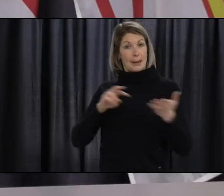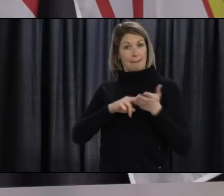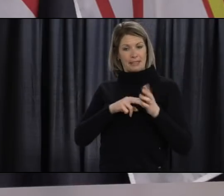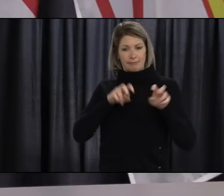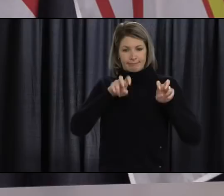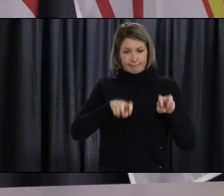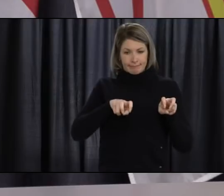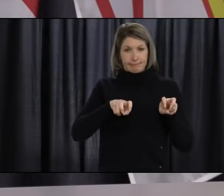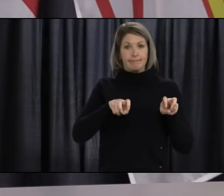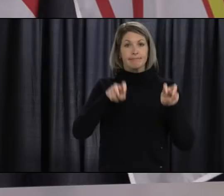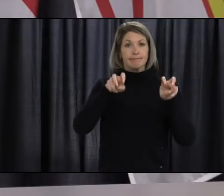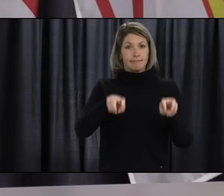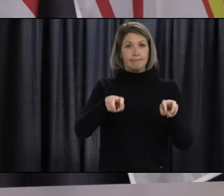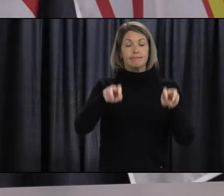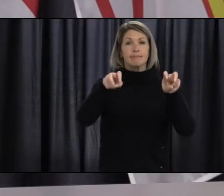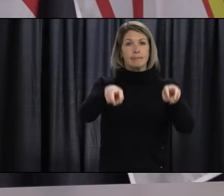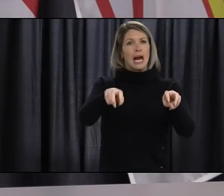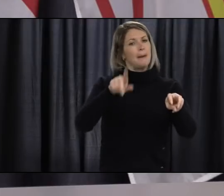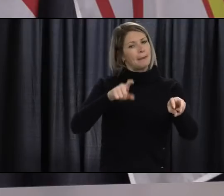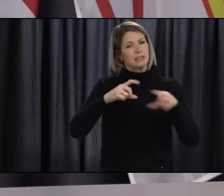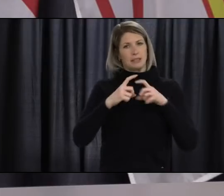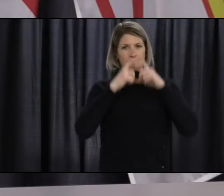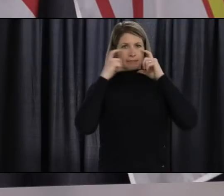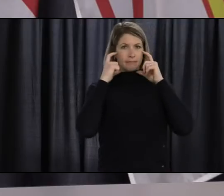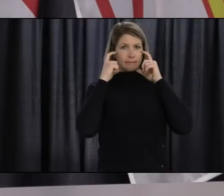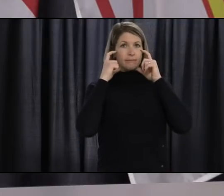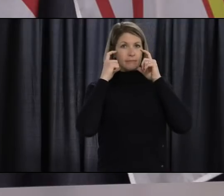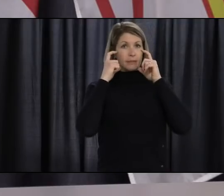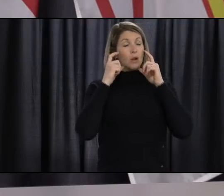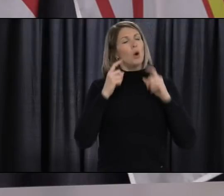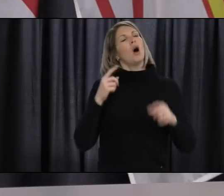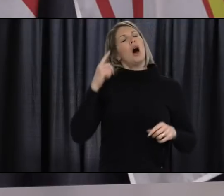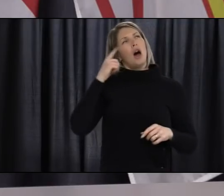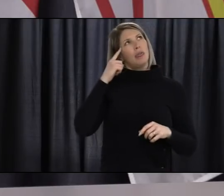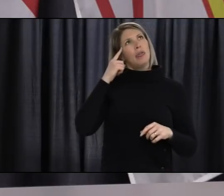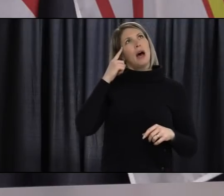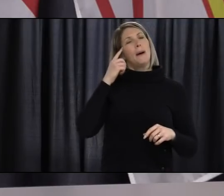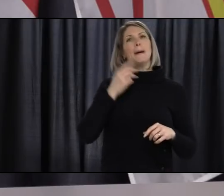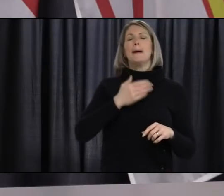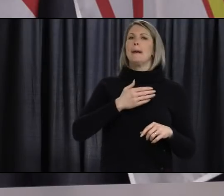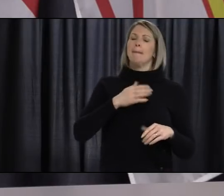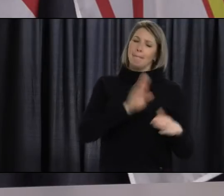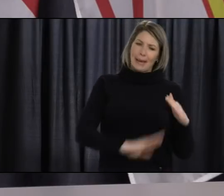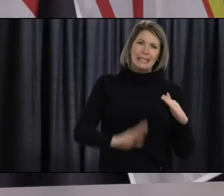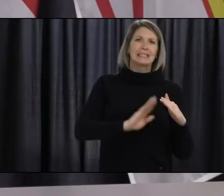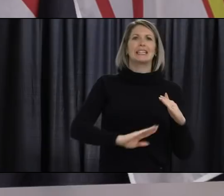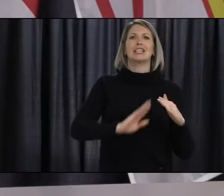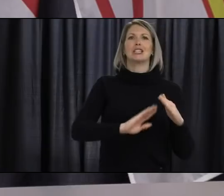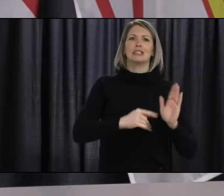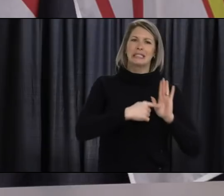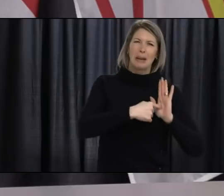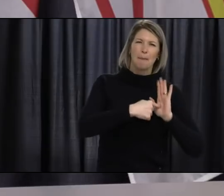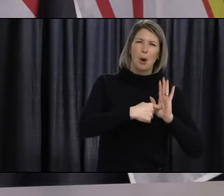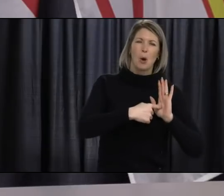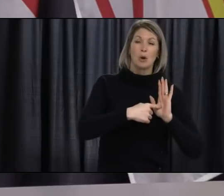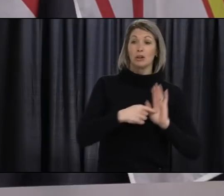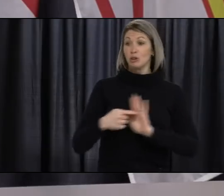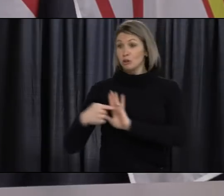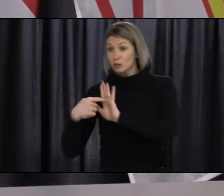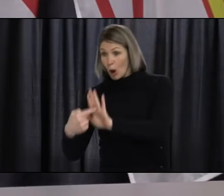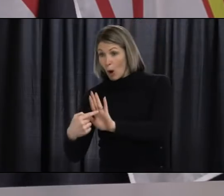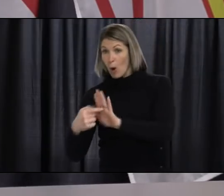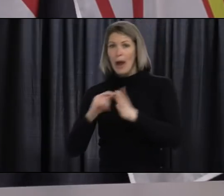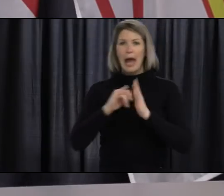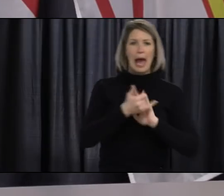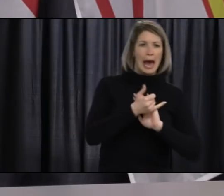given this new measure, we thought it would be appropriate today to go back to some of the bases of show and tell, and we'll get a demonstration how you can wear